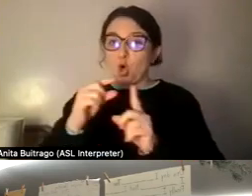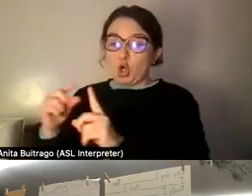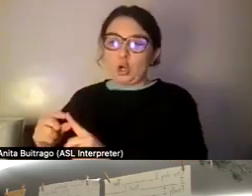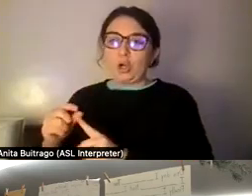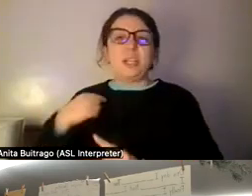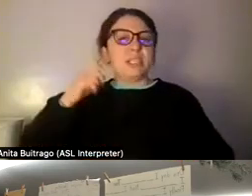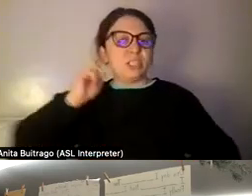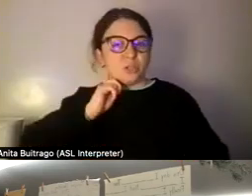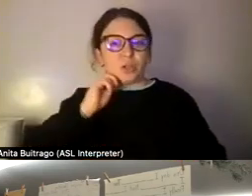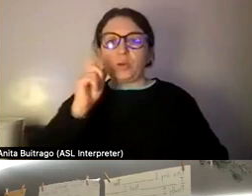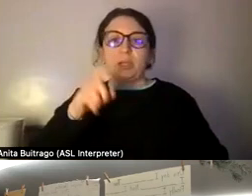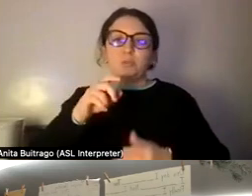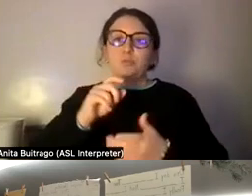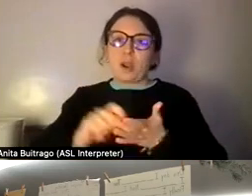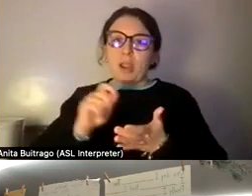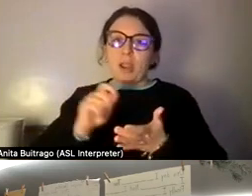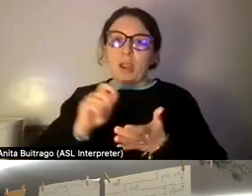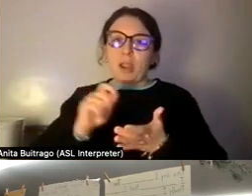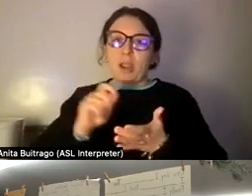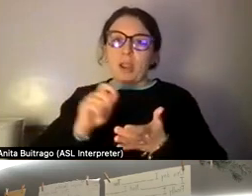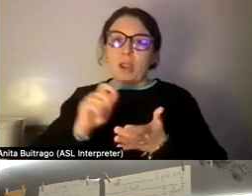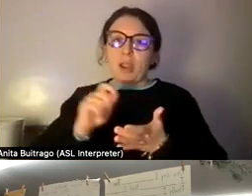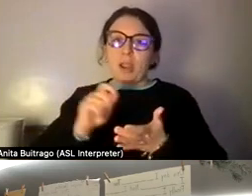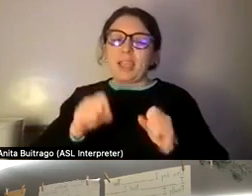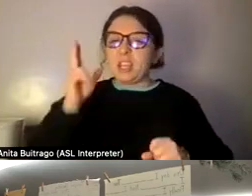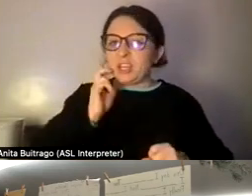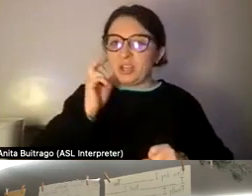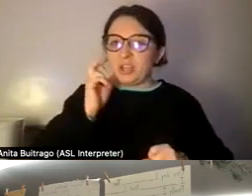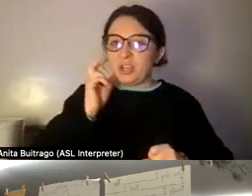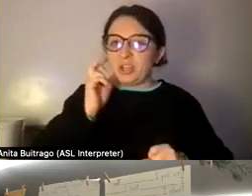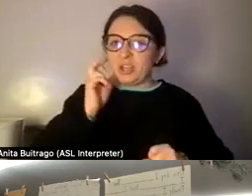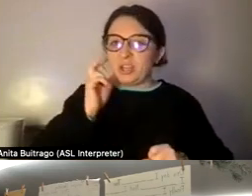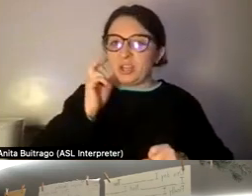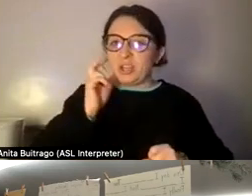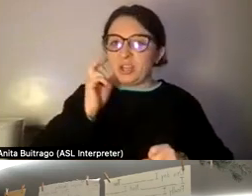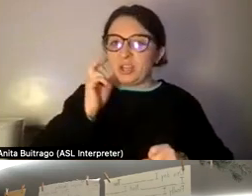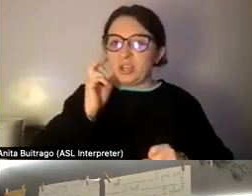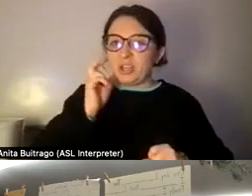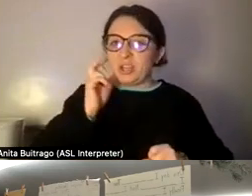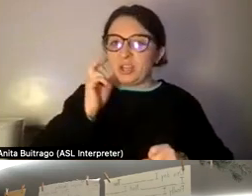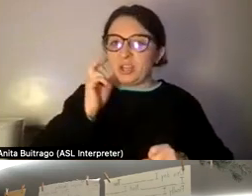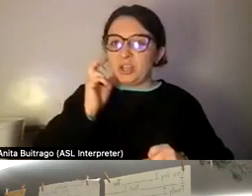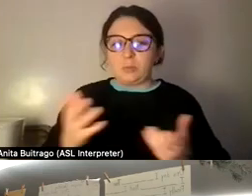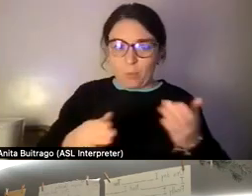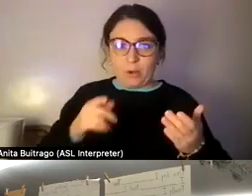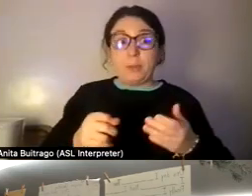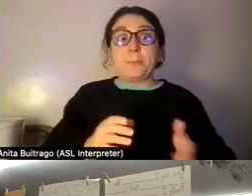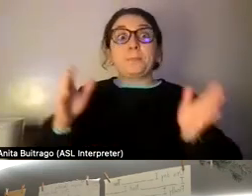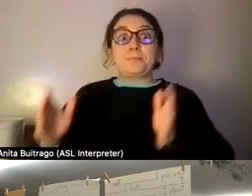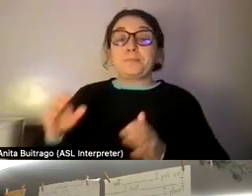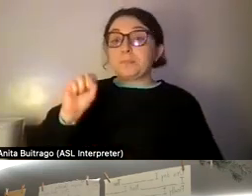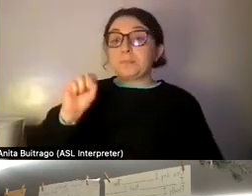read it, but just to be able to hear that there's distinct sections of a sentence. And then syllables, being able to